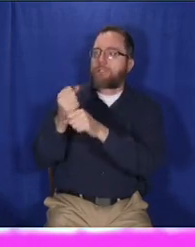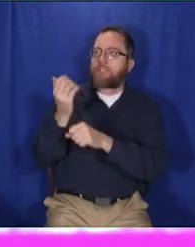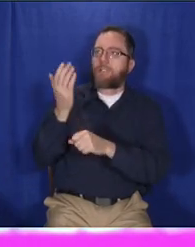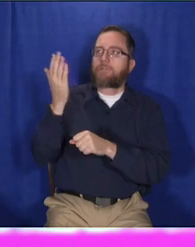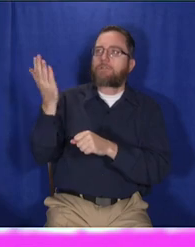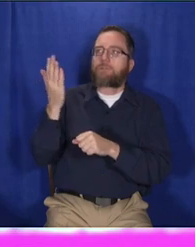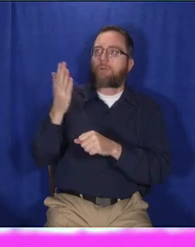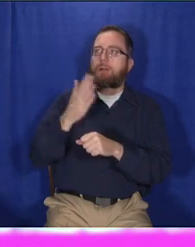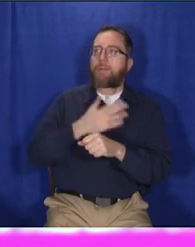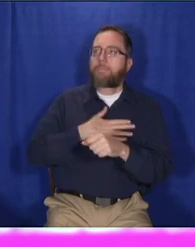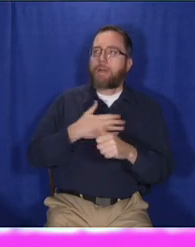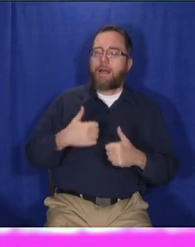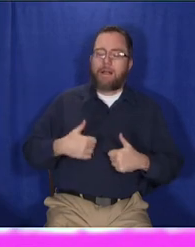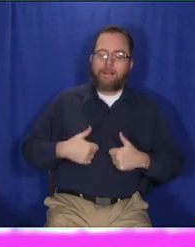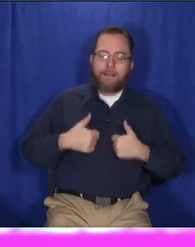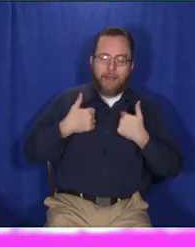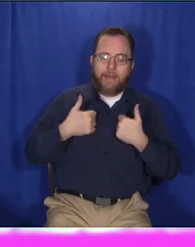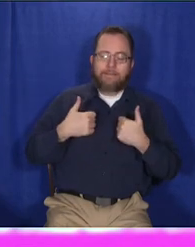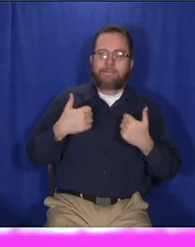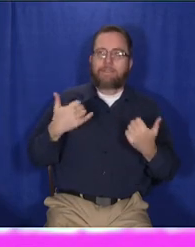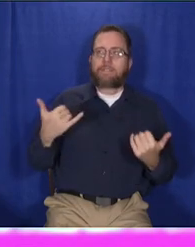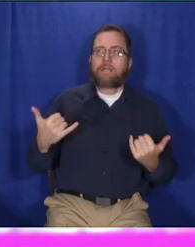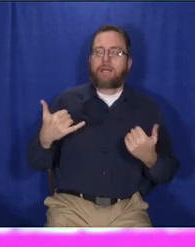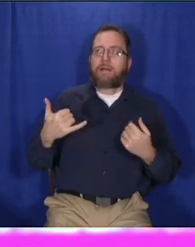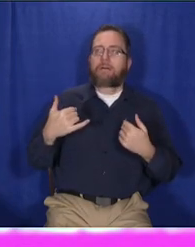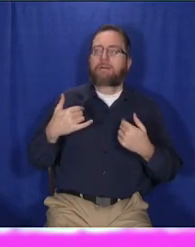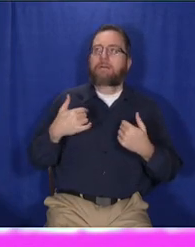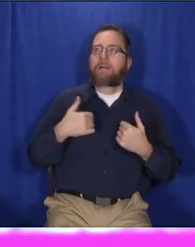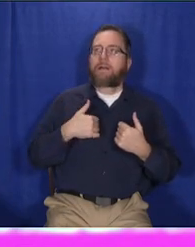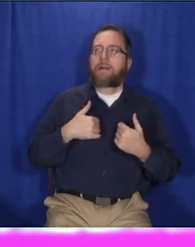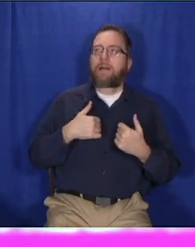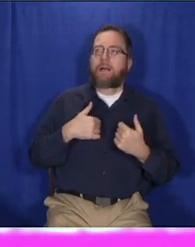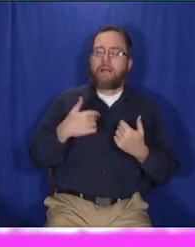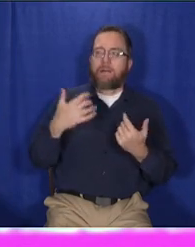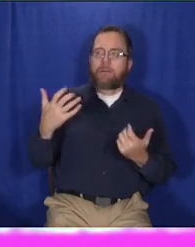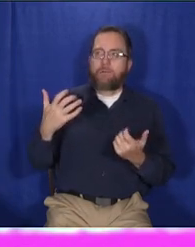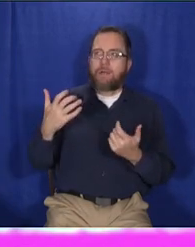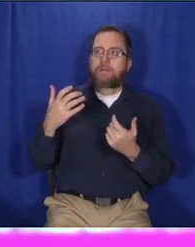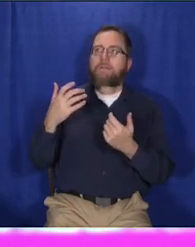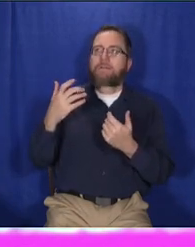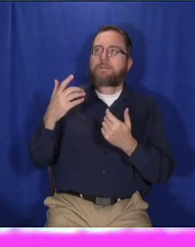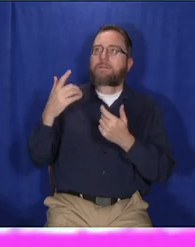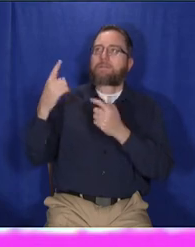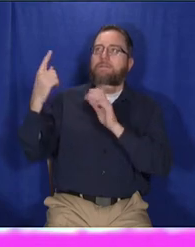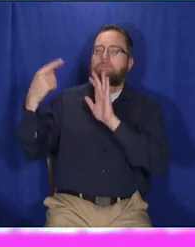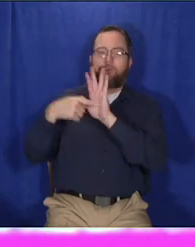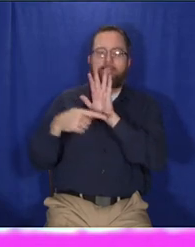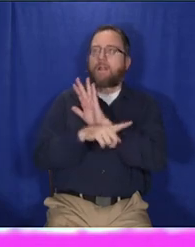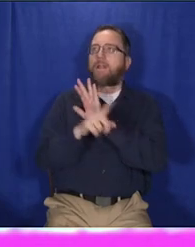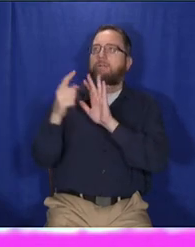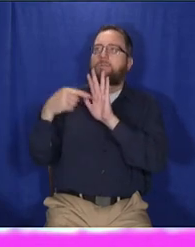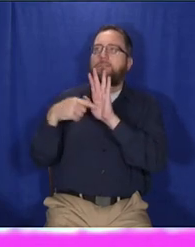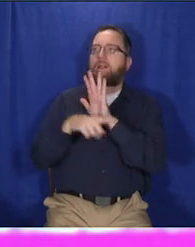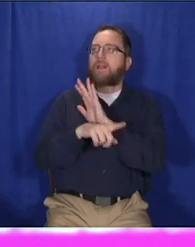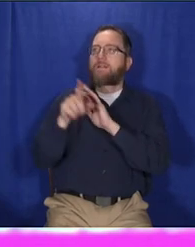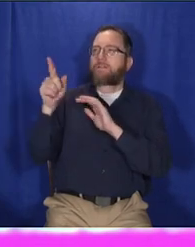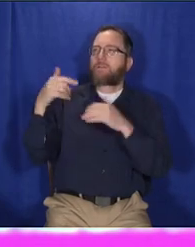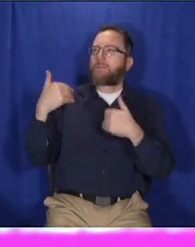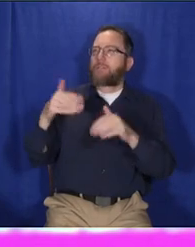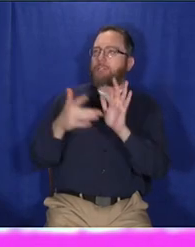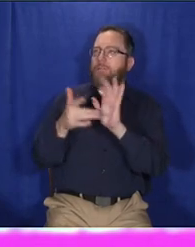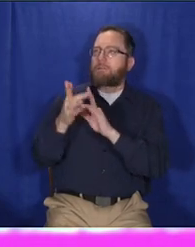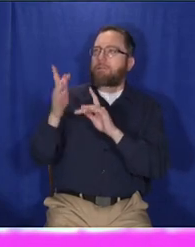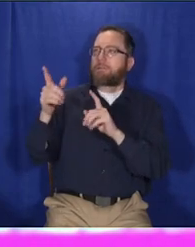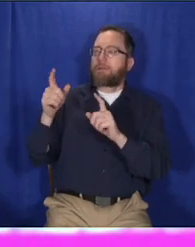earth to learning what it means to reflect your generosity. When we give, we accrue. Because